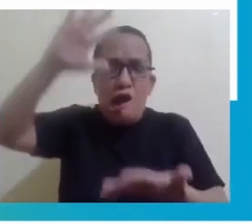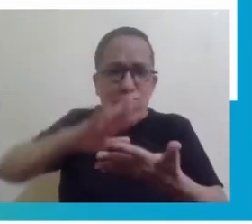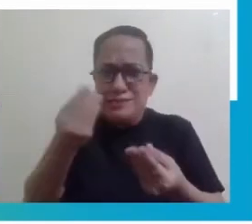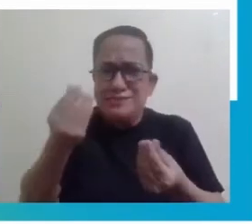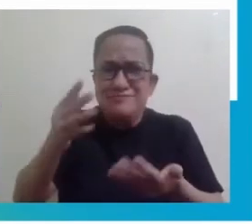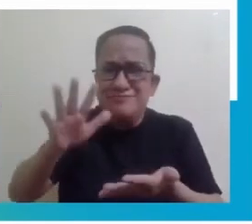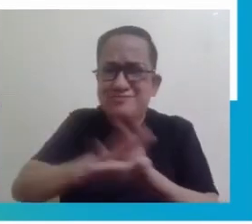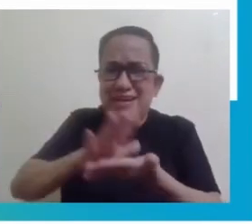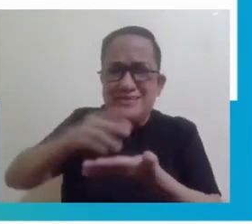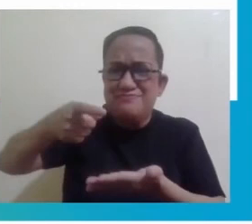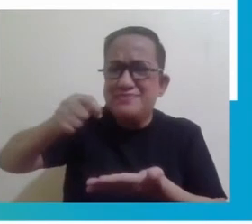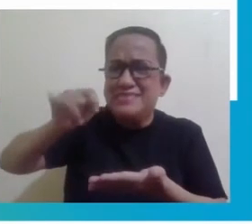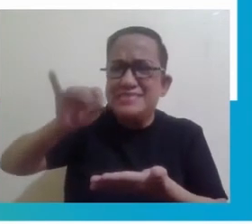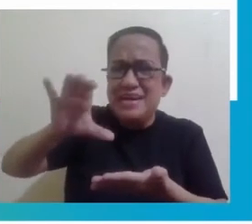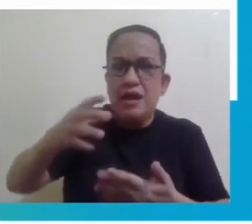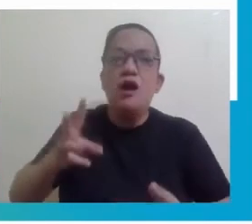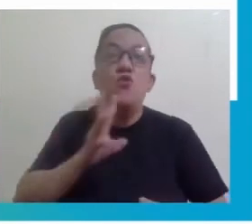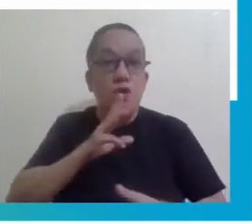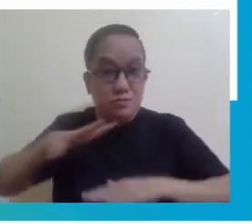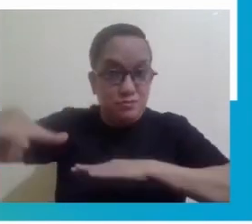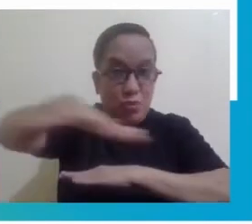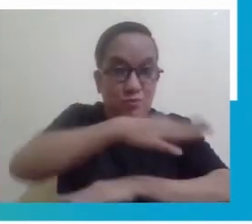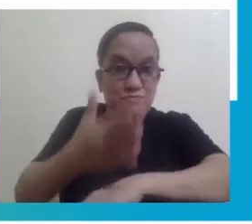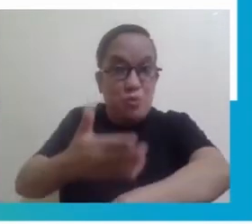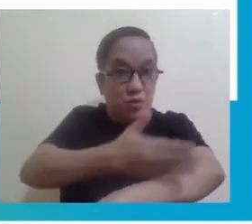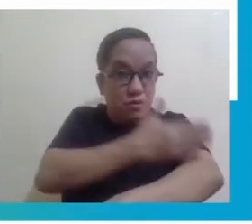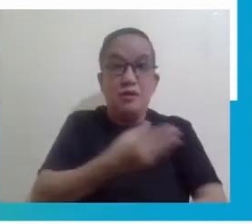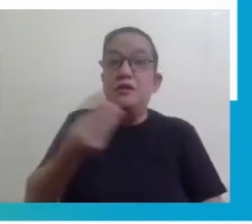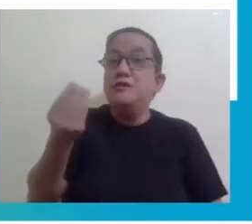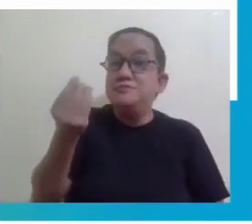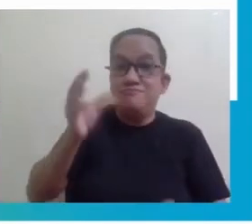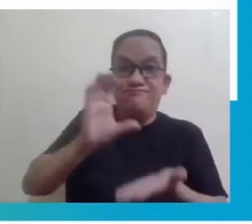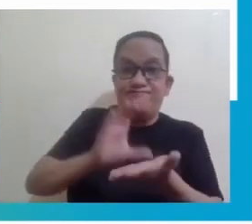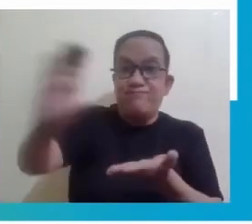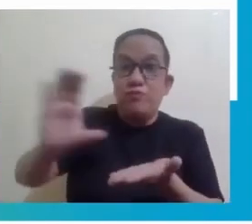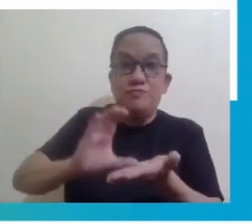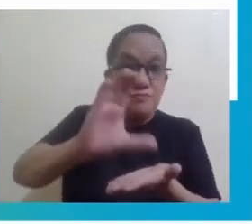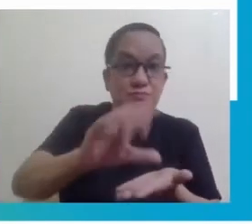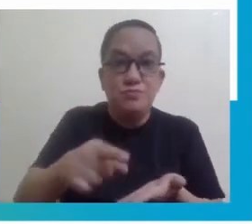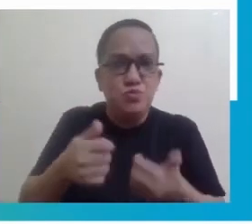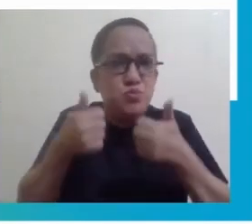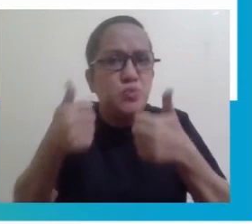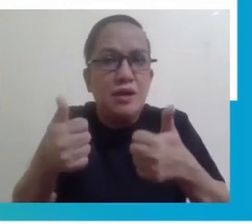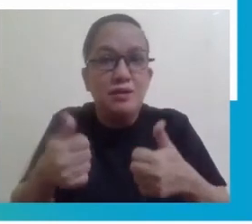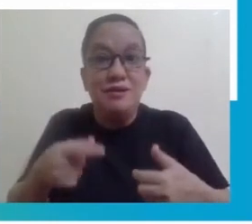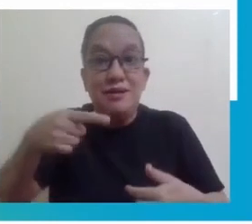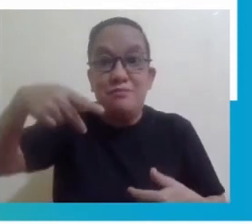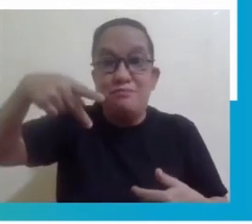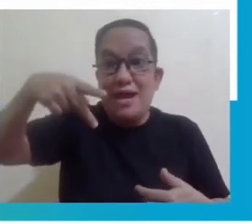resilience, and enabling blue finance. On reducing plastic pollution, our programs emphasize policy